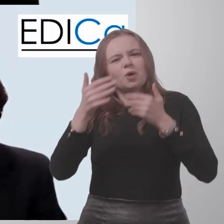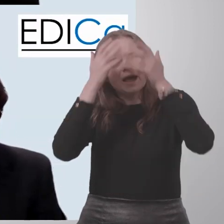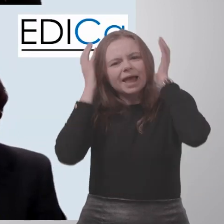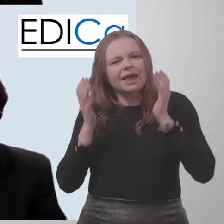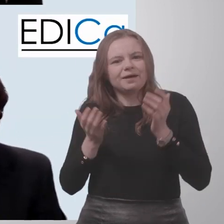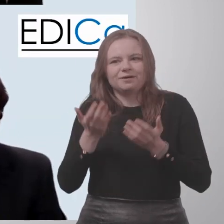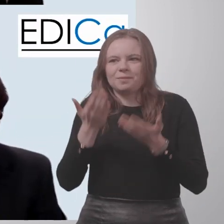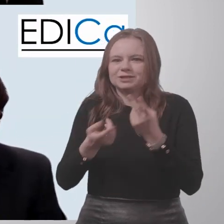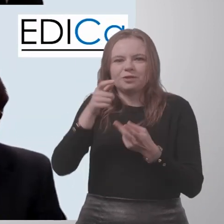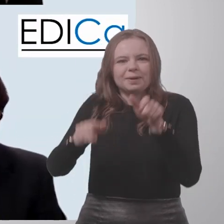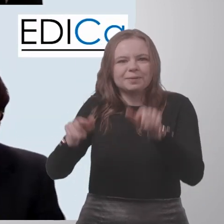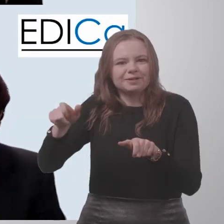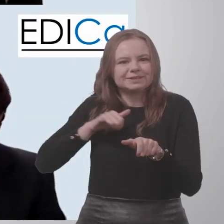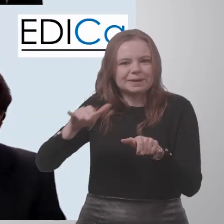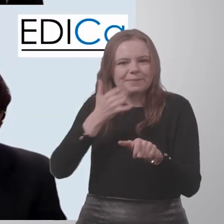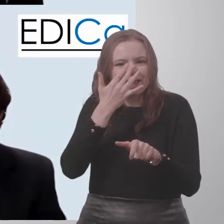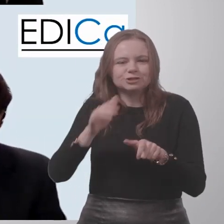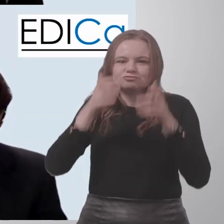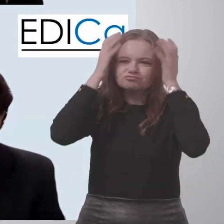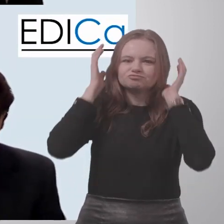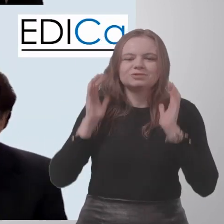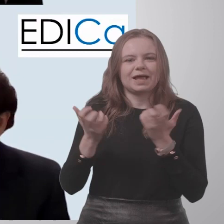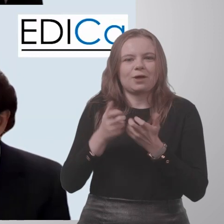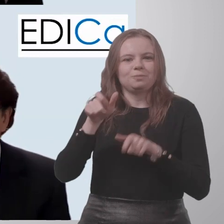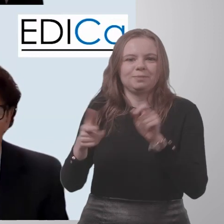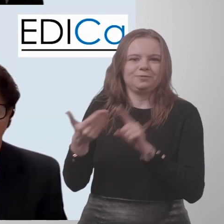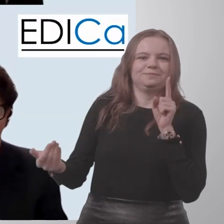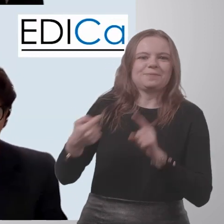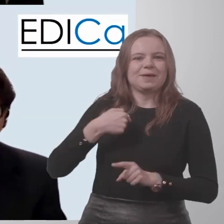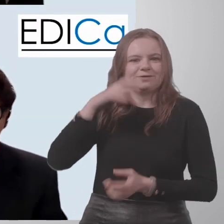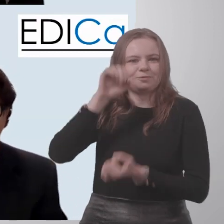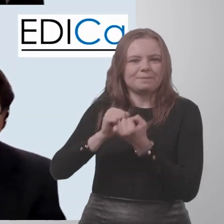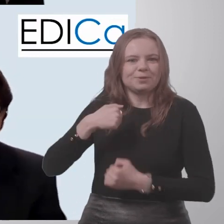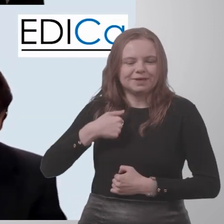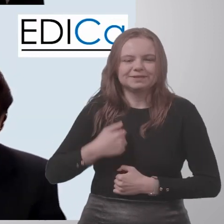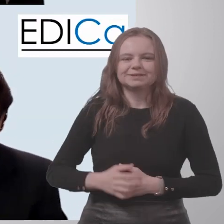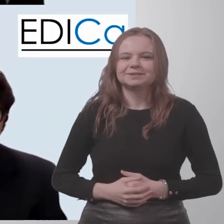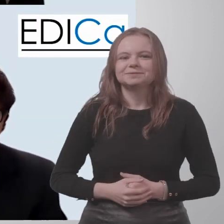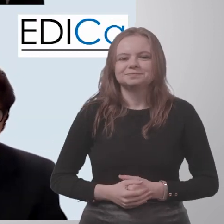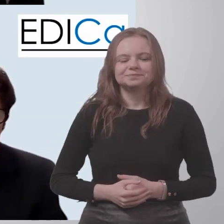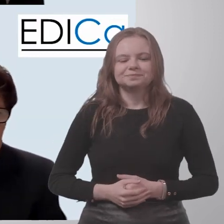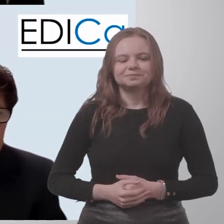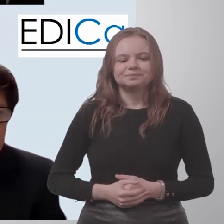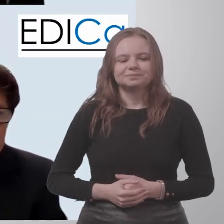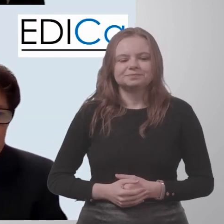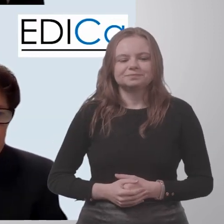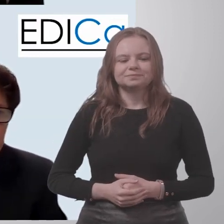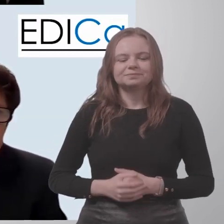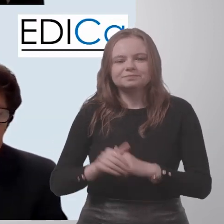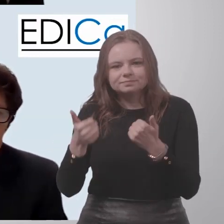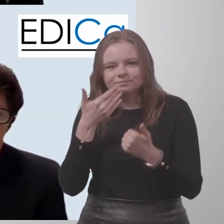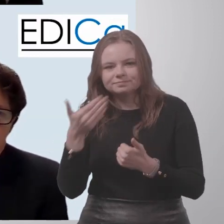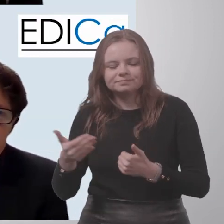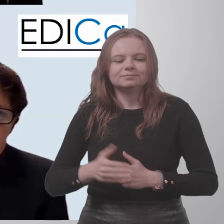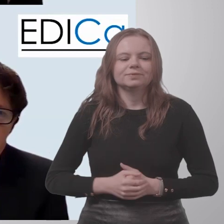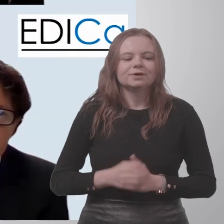hair than most people my age group. That's how some people kind of look upon me or remember me or find me out. That's